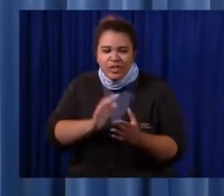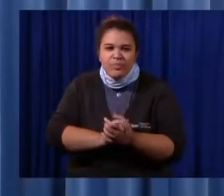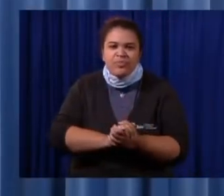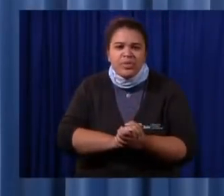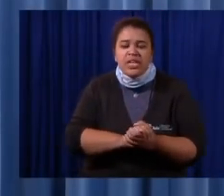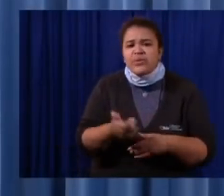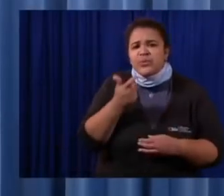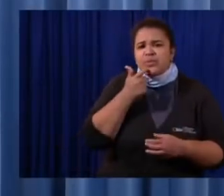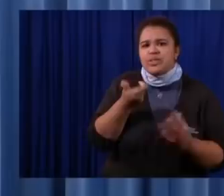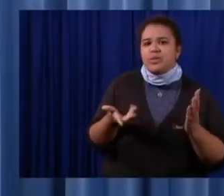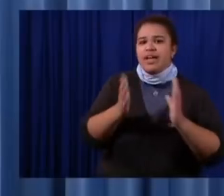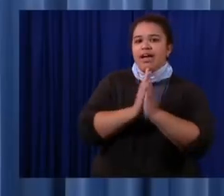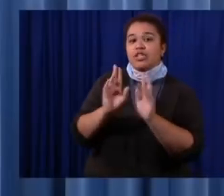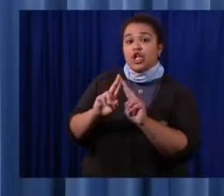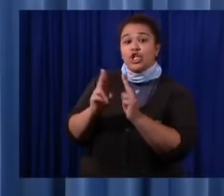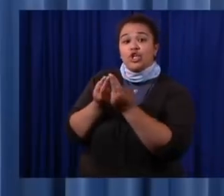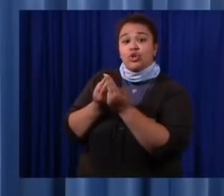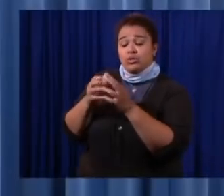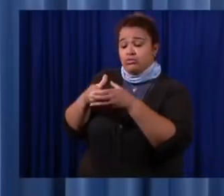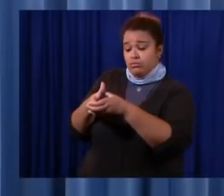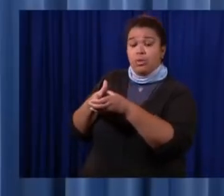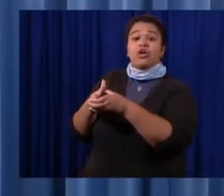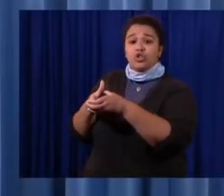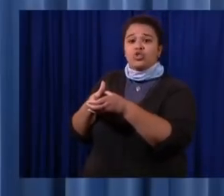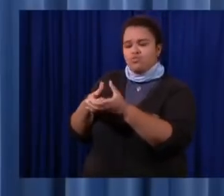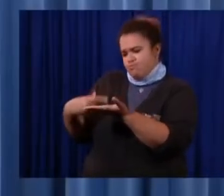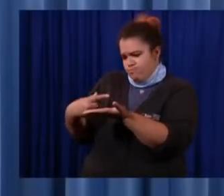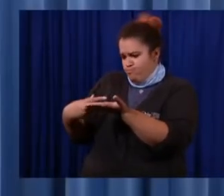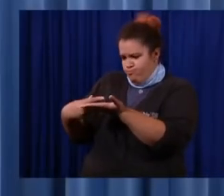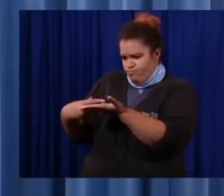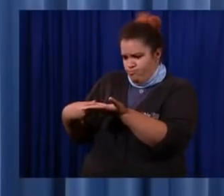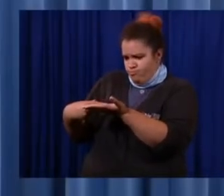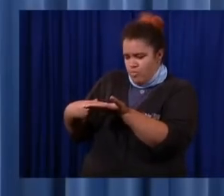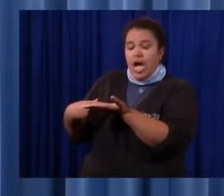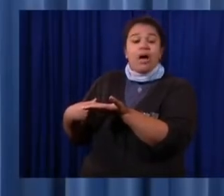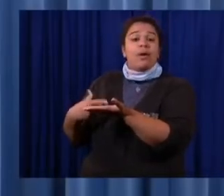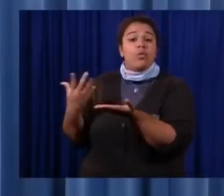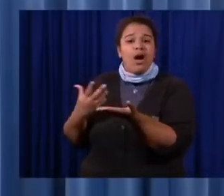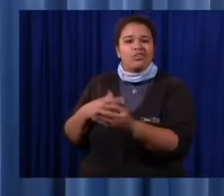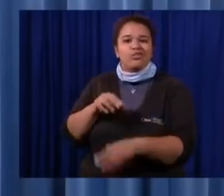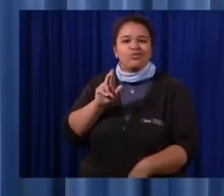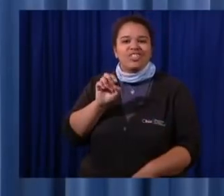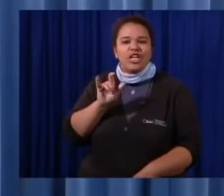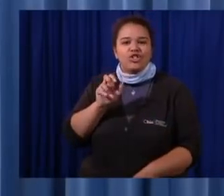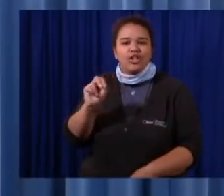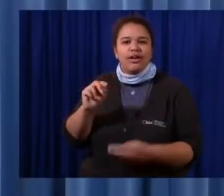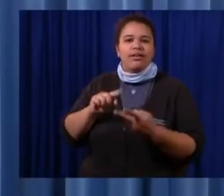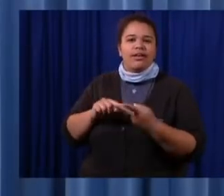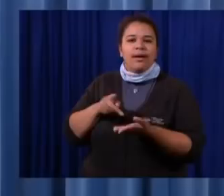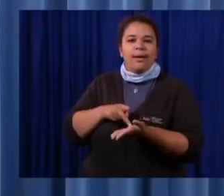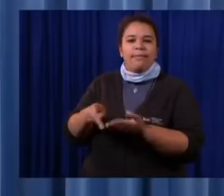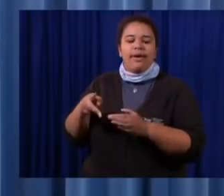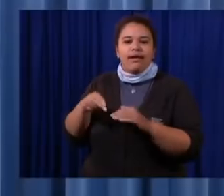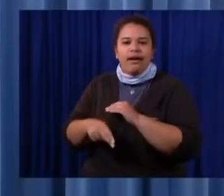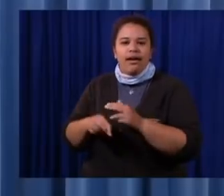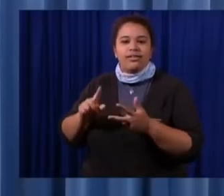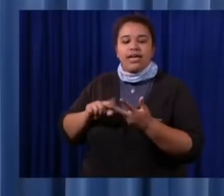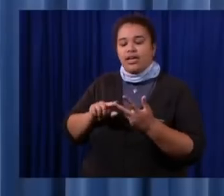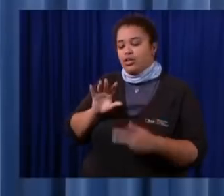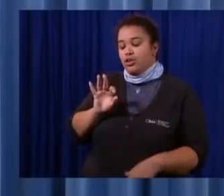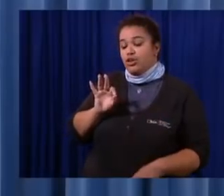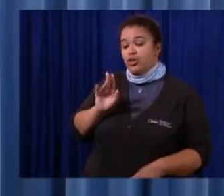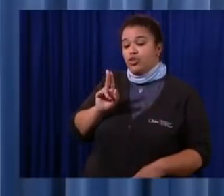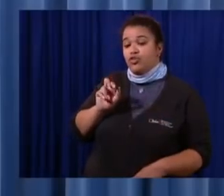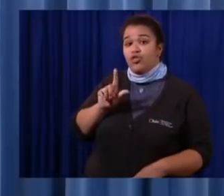and present some plans for concessions, possibly pay cuts. You've also ordered pay cuts and furlough days for